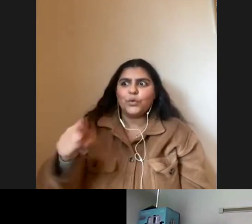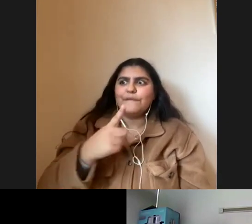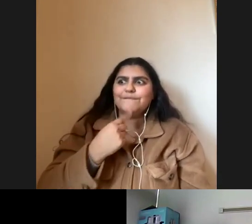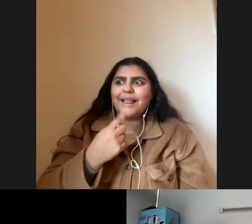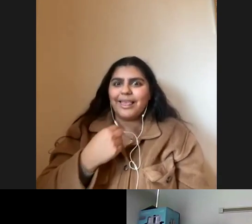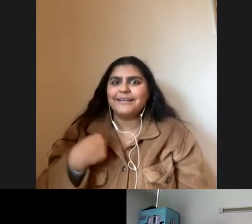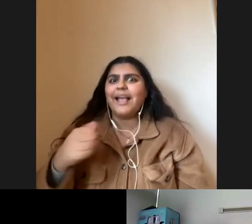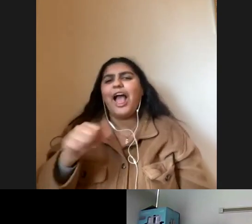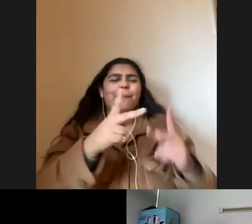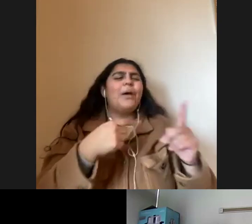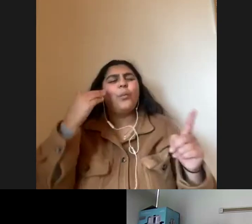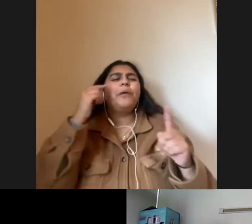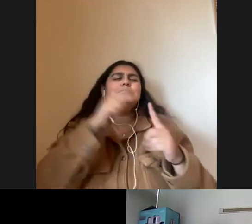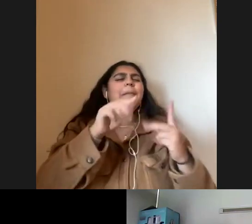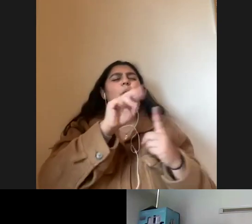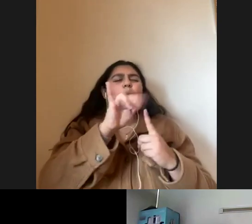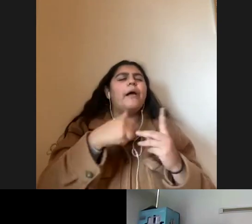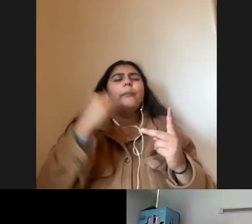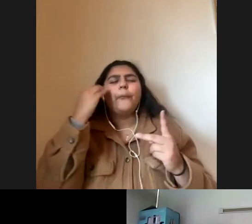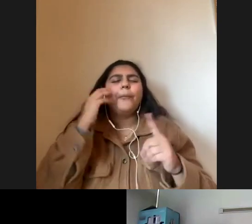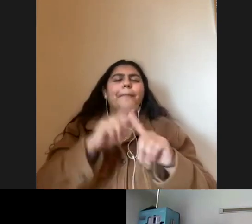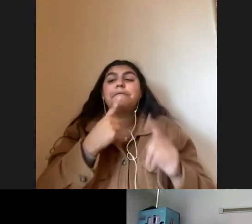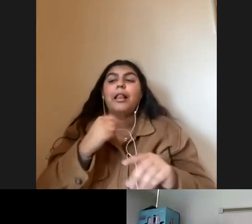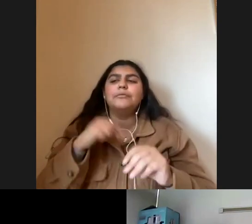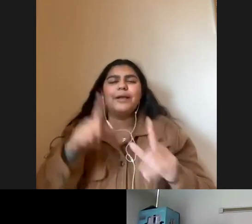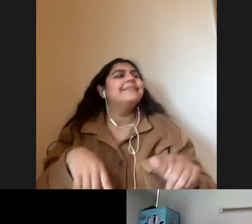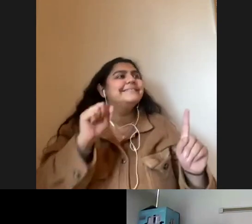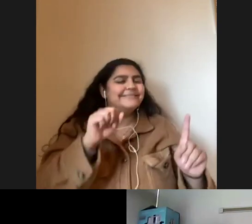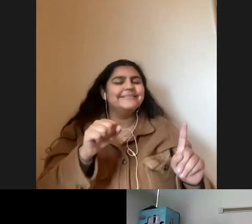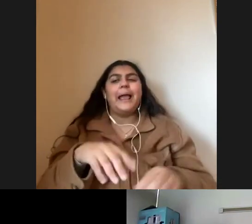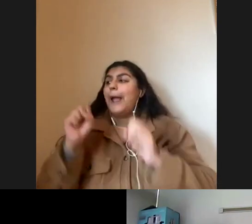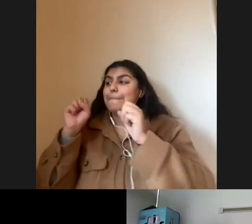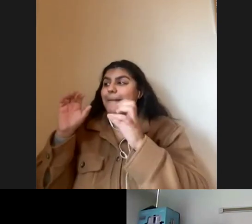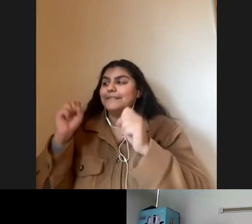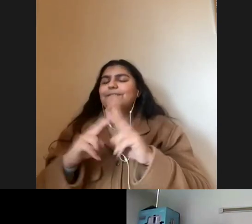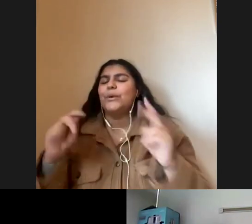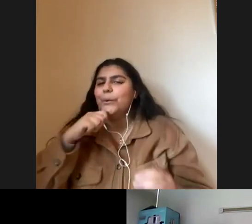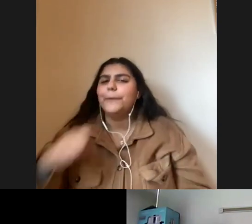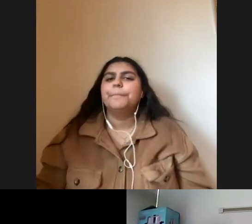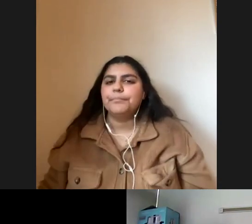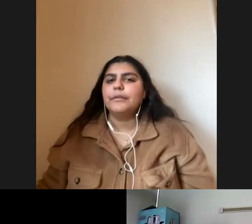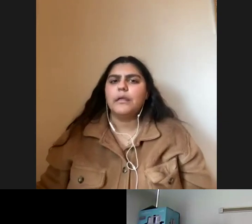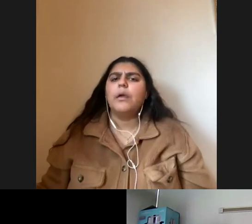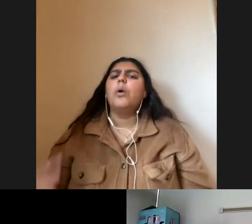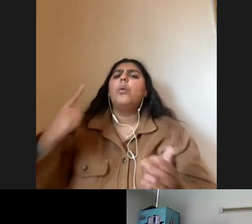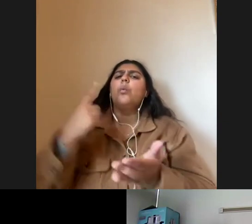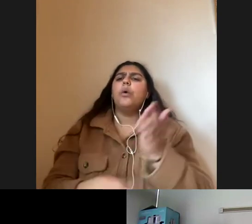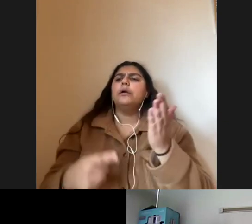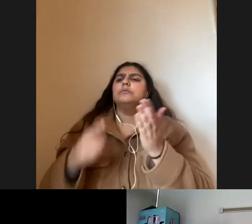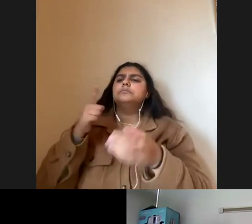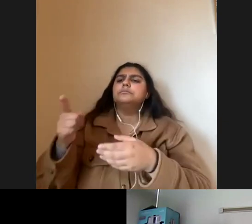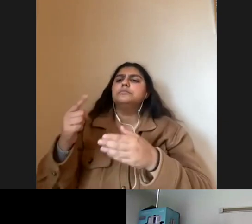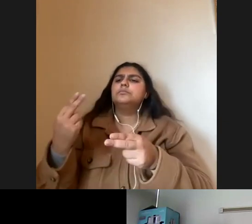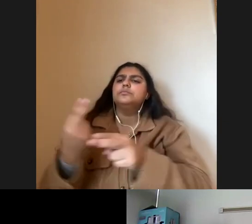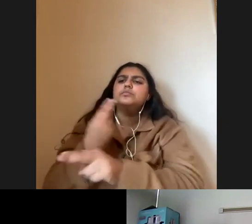other places, I'm like, I know you go to Moray and whatever. Yeah, I Cool. didn't tweet about it. Amazing. Very cool. What methods do you use to collect